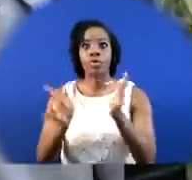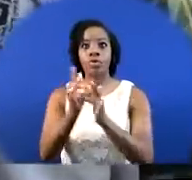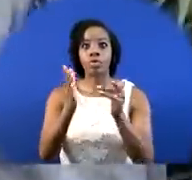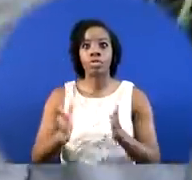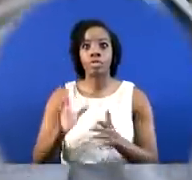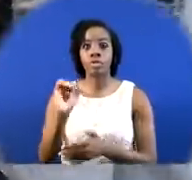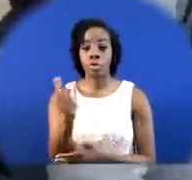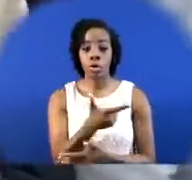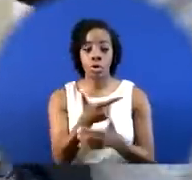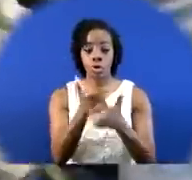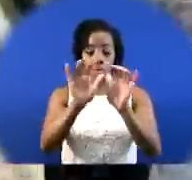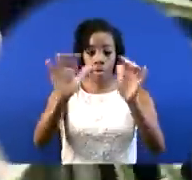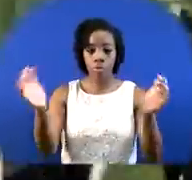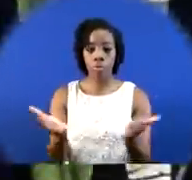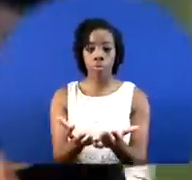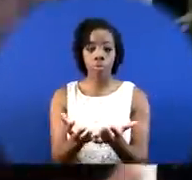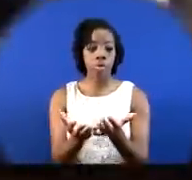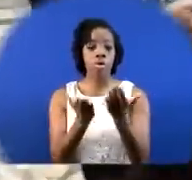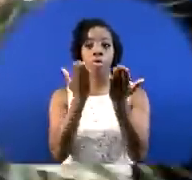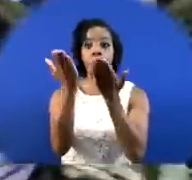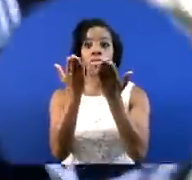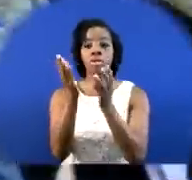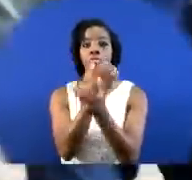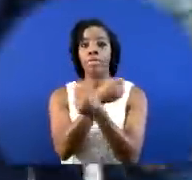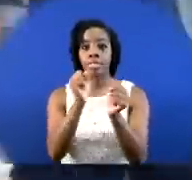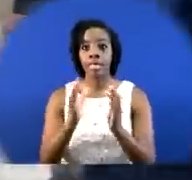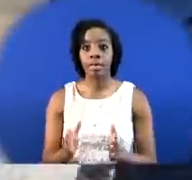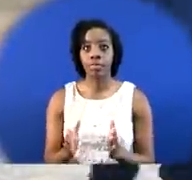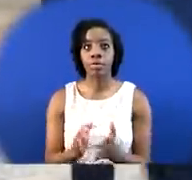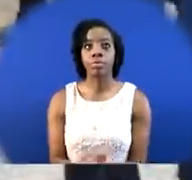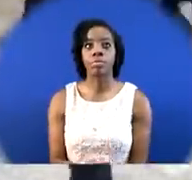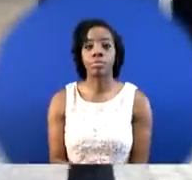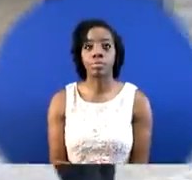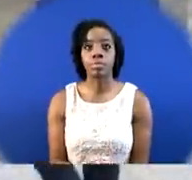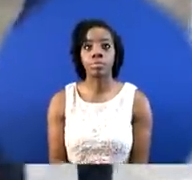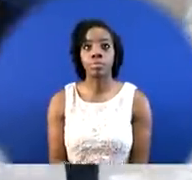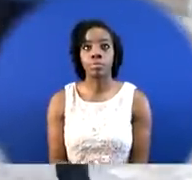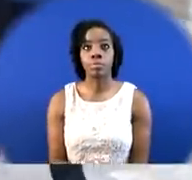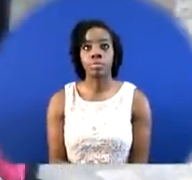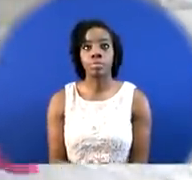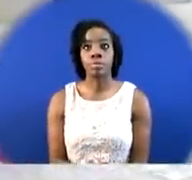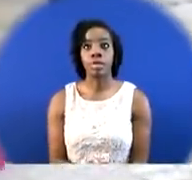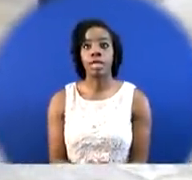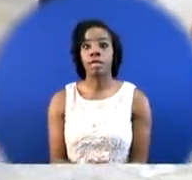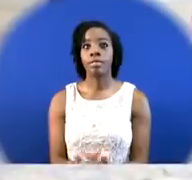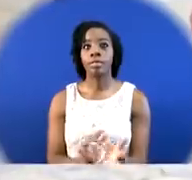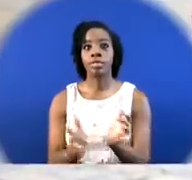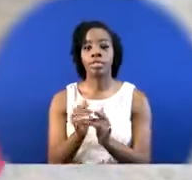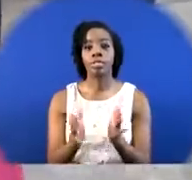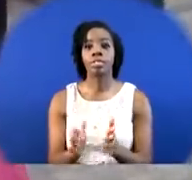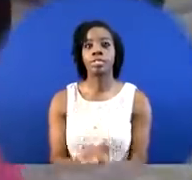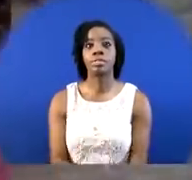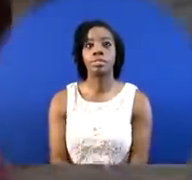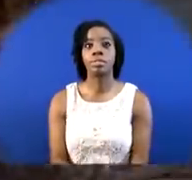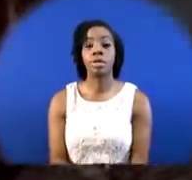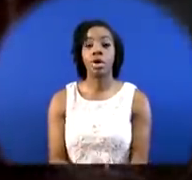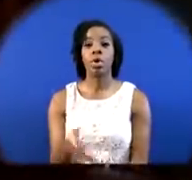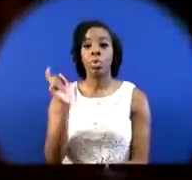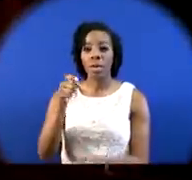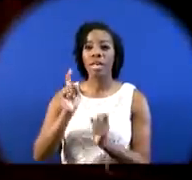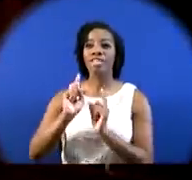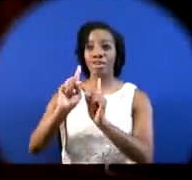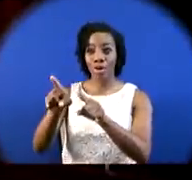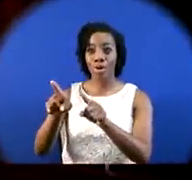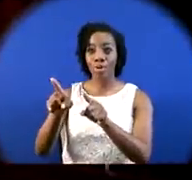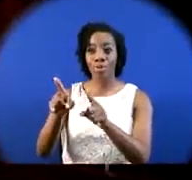Savior like that. Amen. Amen. We've got to go back over there pretty soon. You make sure that you